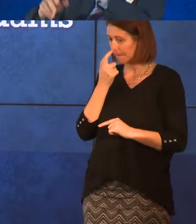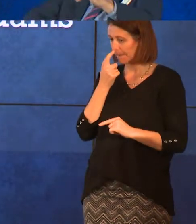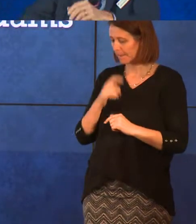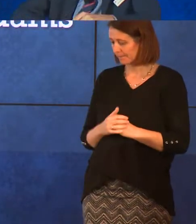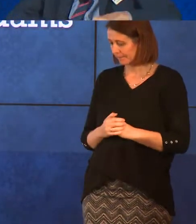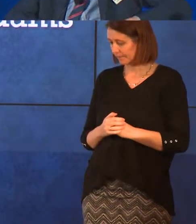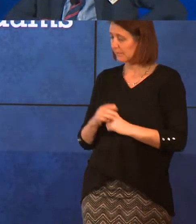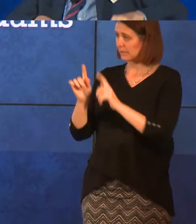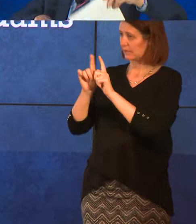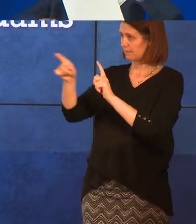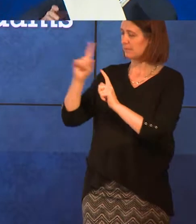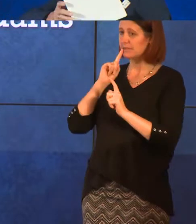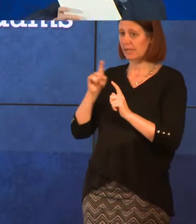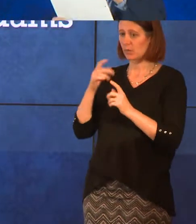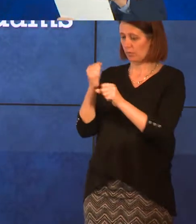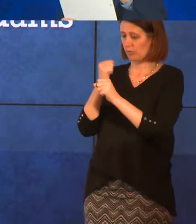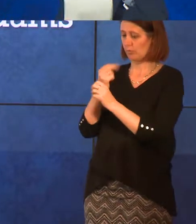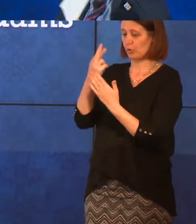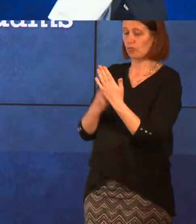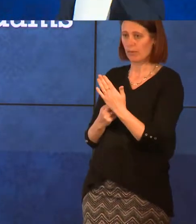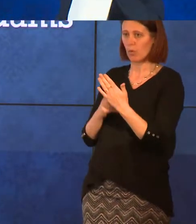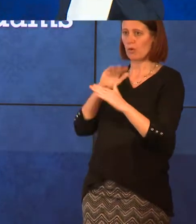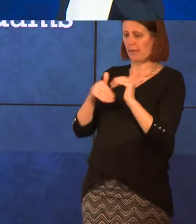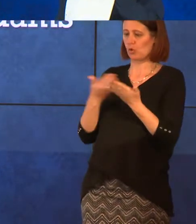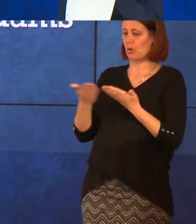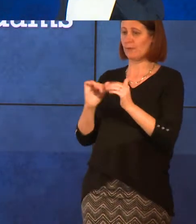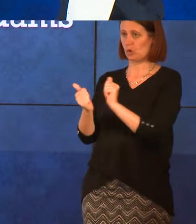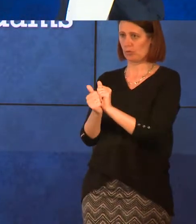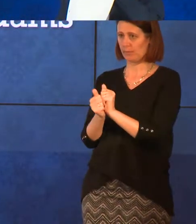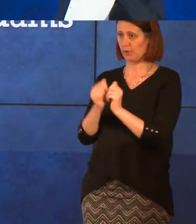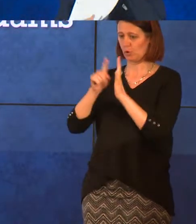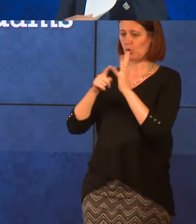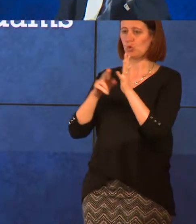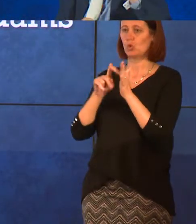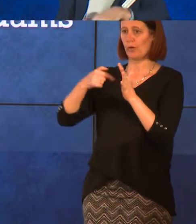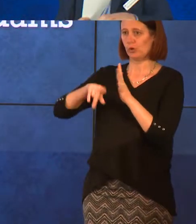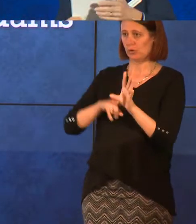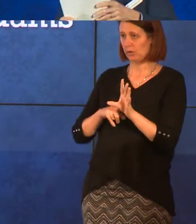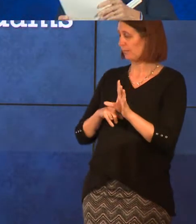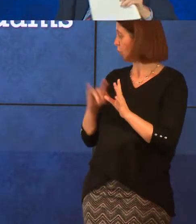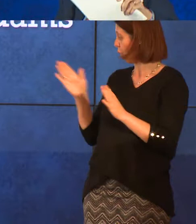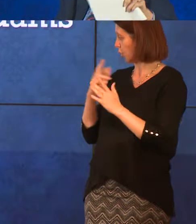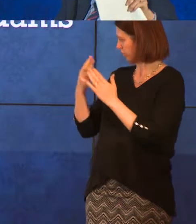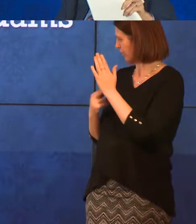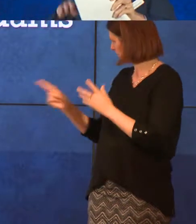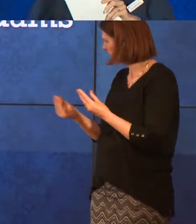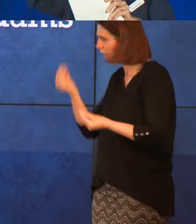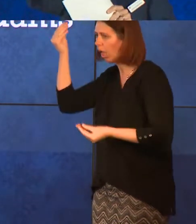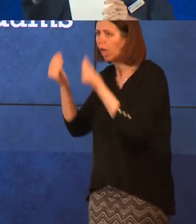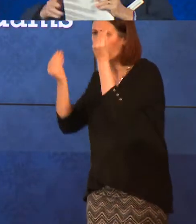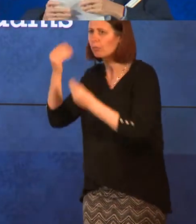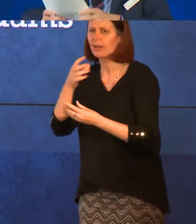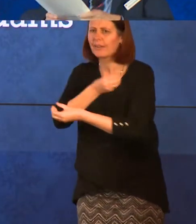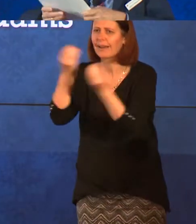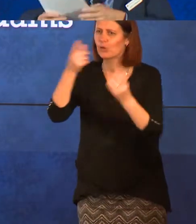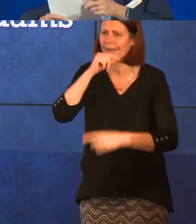So, as Bruce said, we produced a report on service agreements in June this year. I should say all of the reports, I'm holding up these reports that none of you can